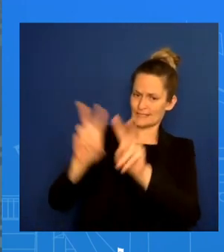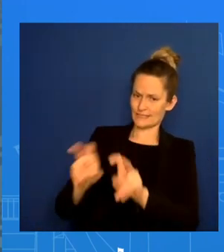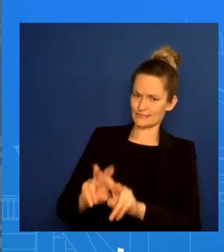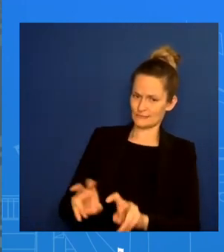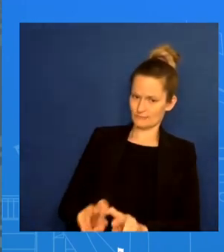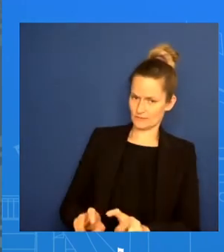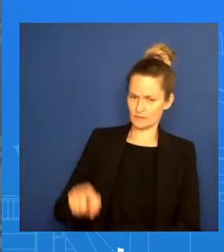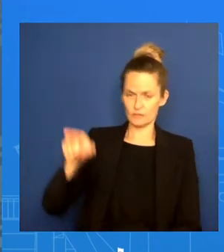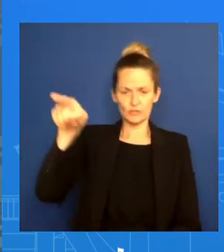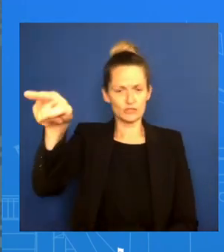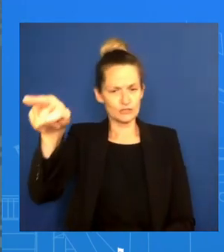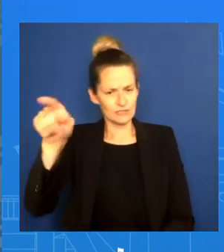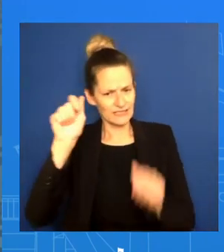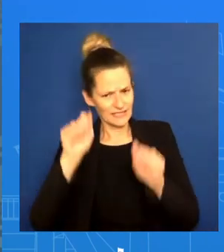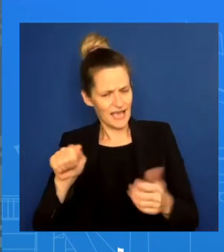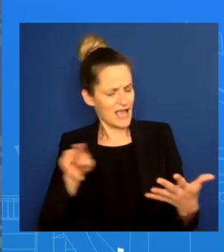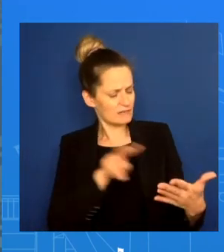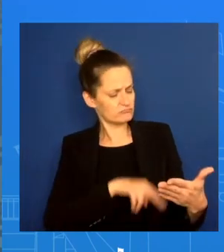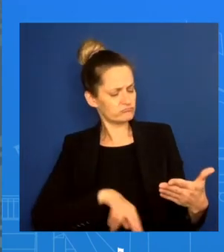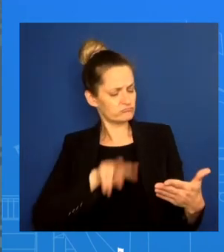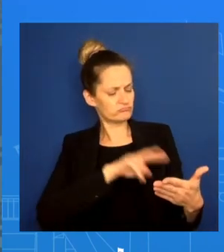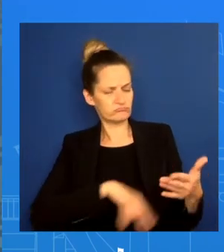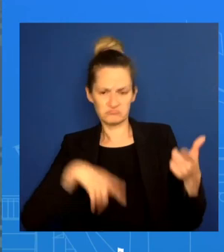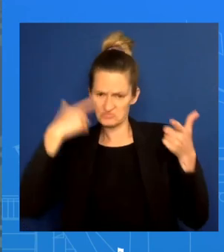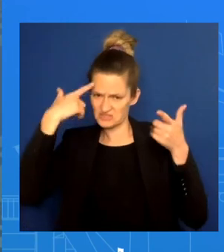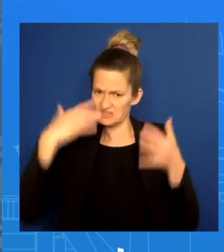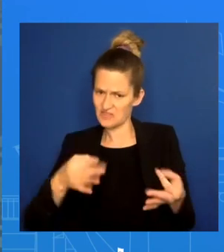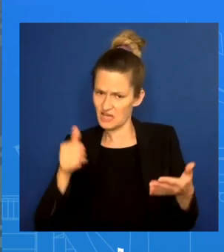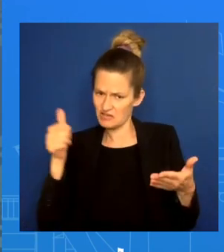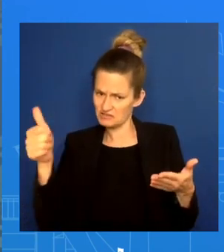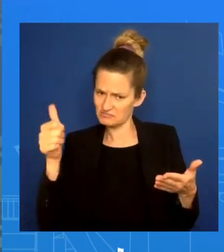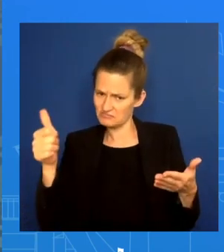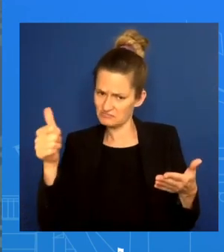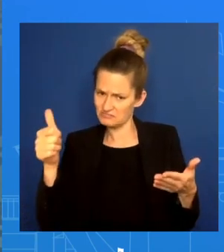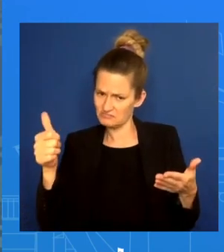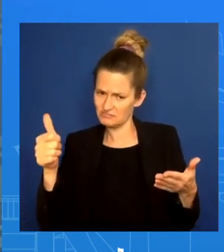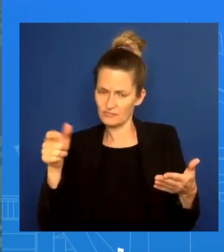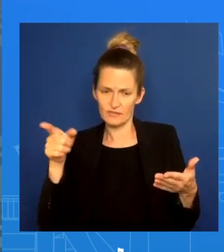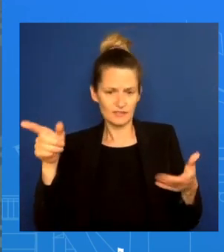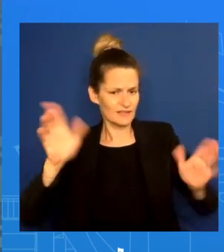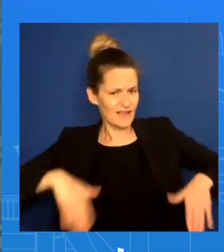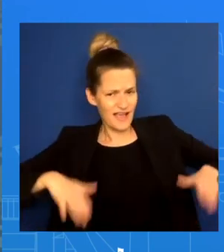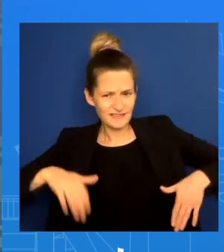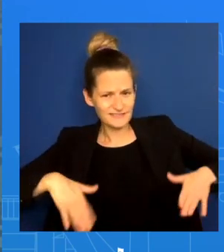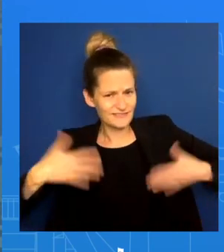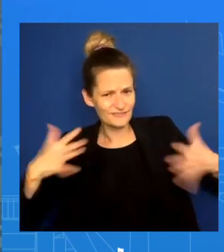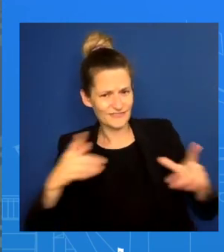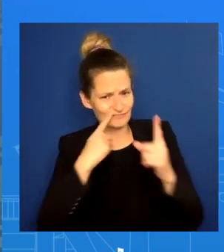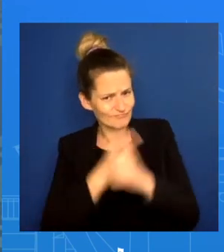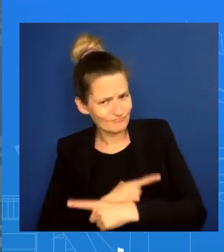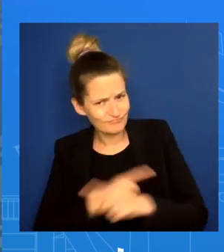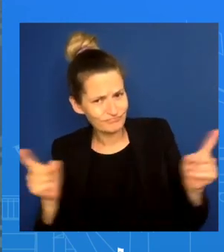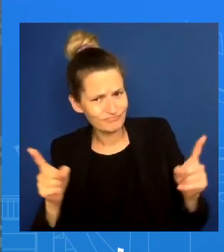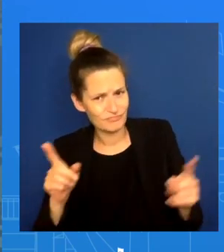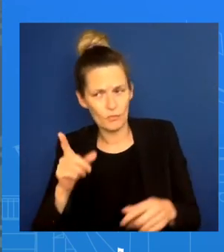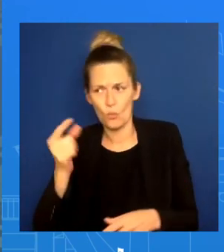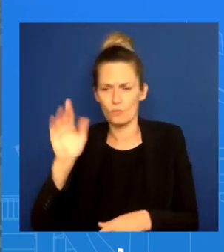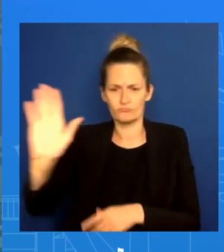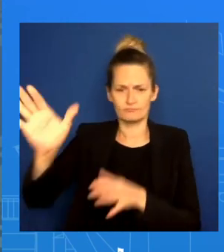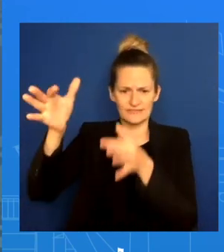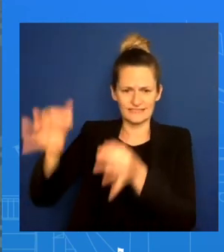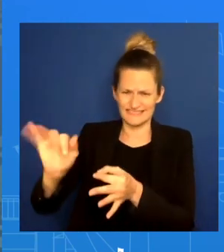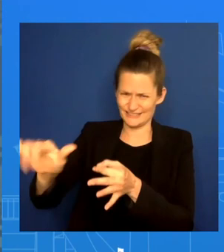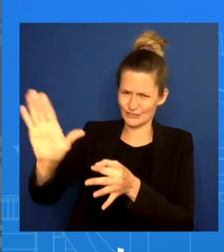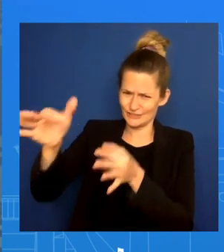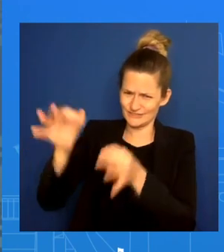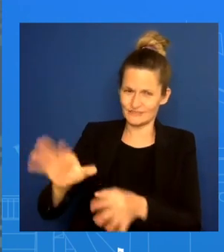seen no announcement. That is entirely for the speaker to determine. Okay, thank you. Admiral, what about Russia? Thanks, guys. Russia's banning a Jewish